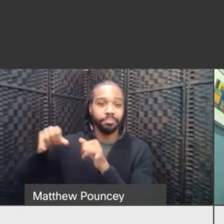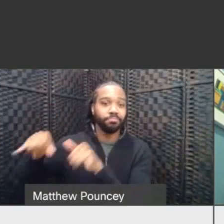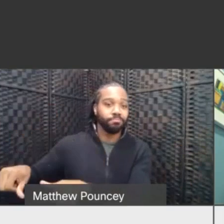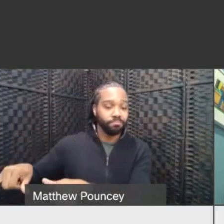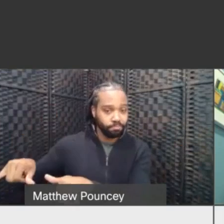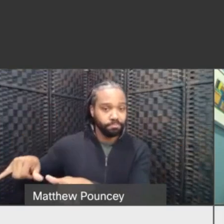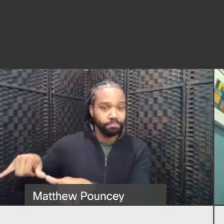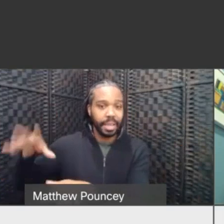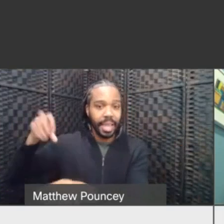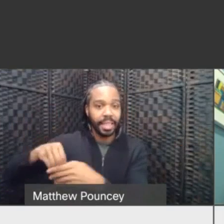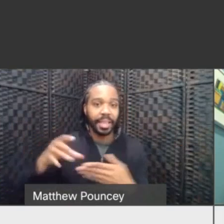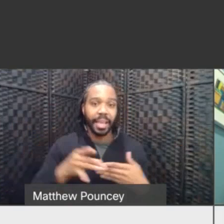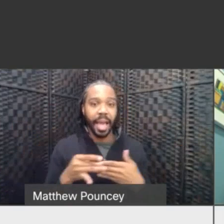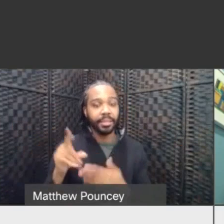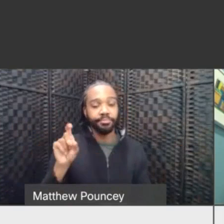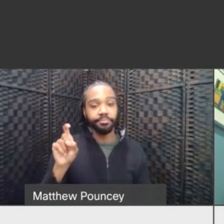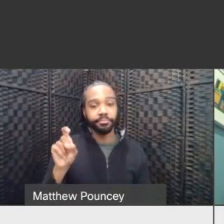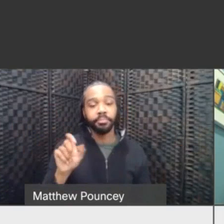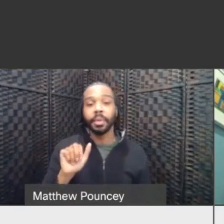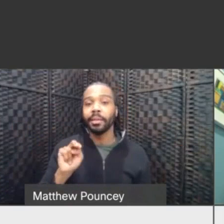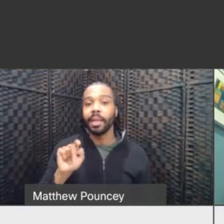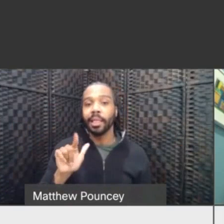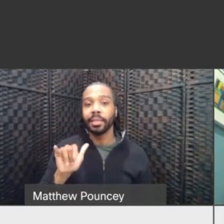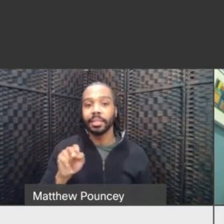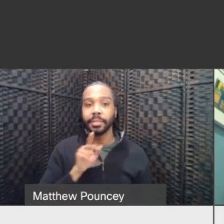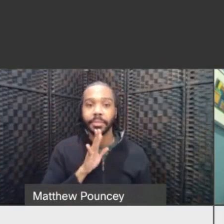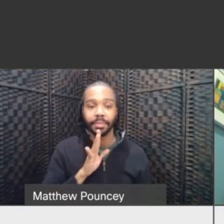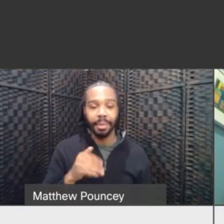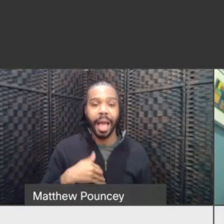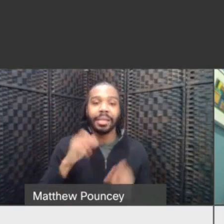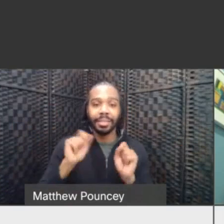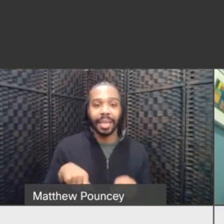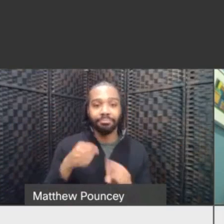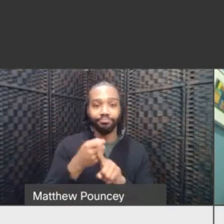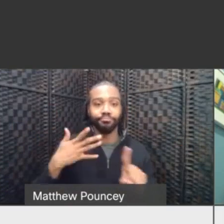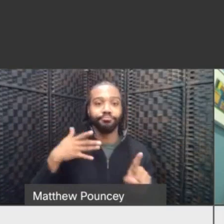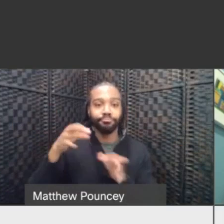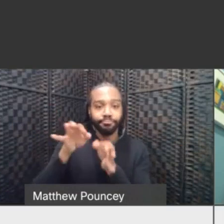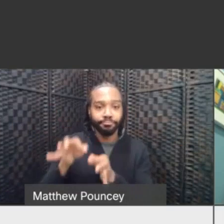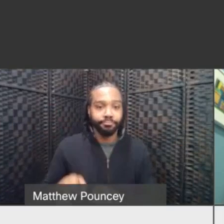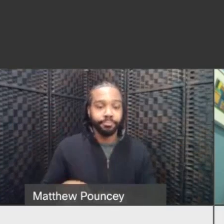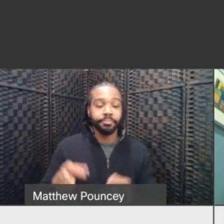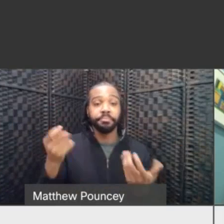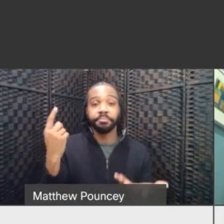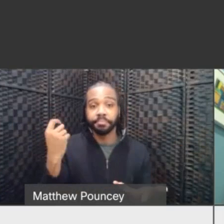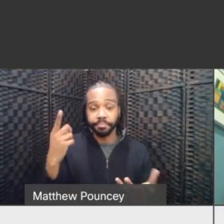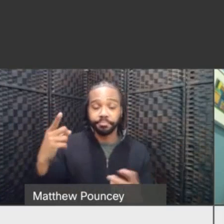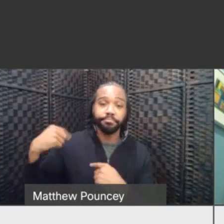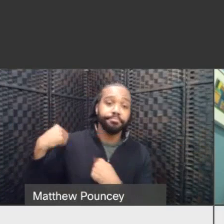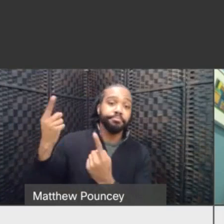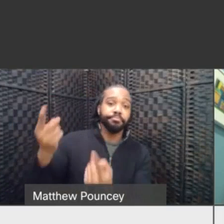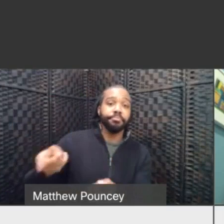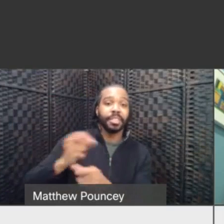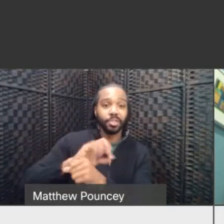guidance. So I can speak to some of the details for that. Throughout the pandemic, we've taken